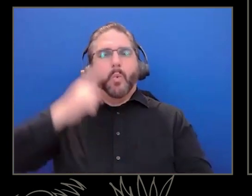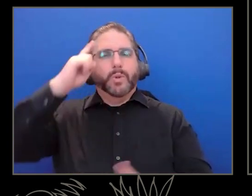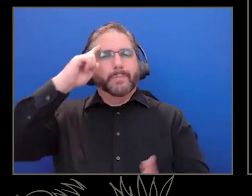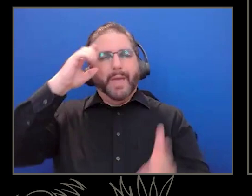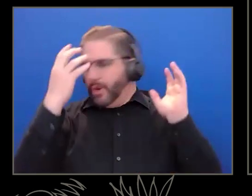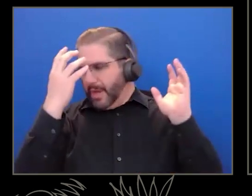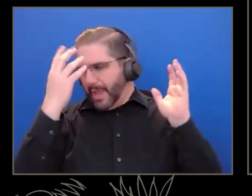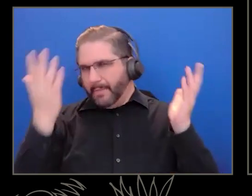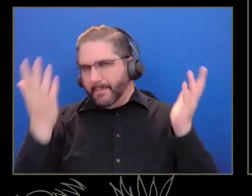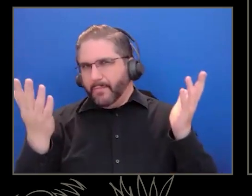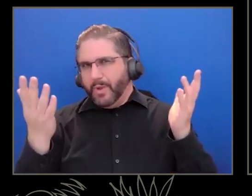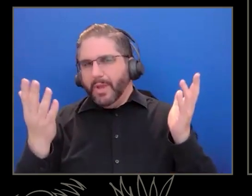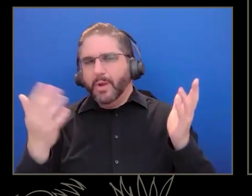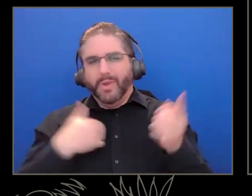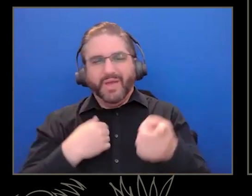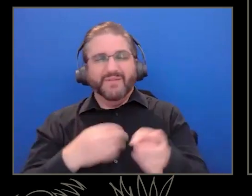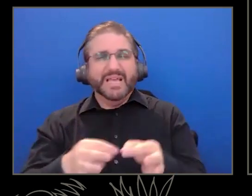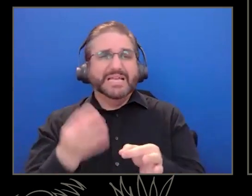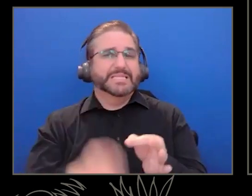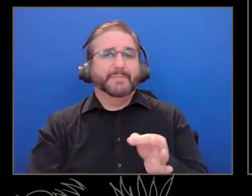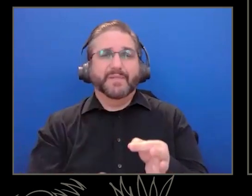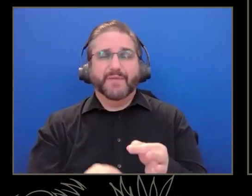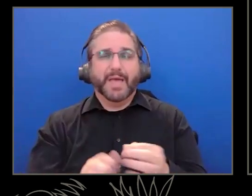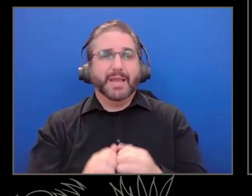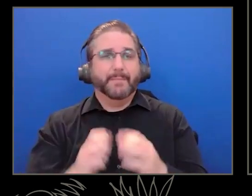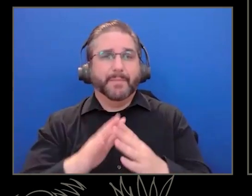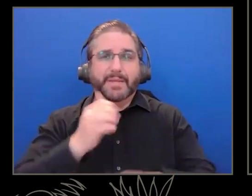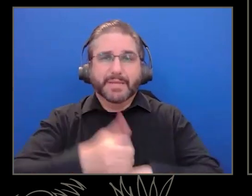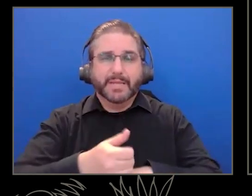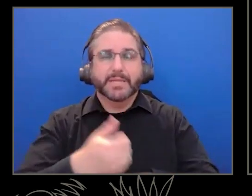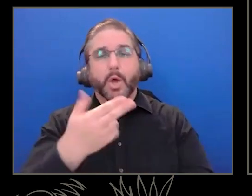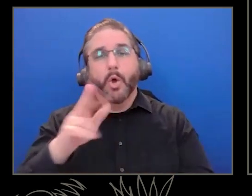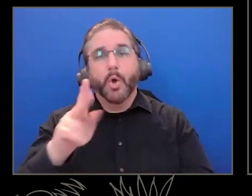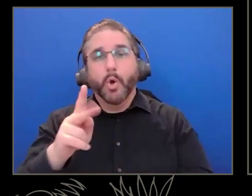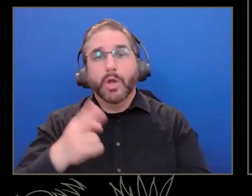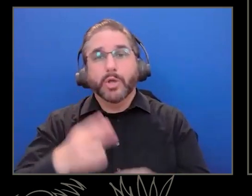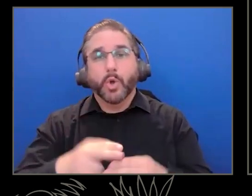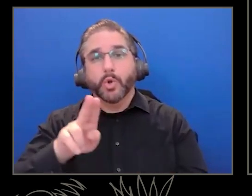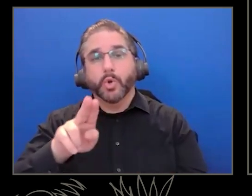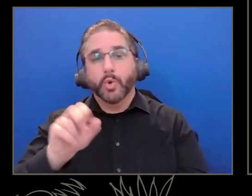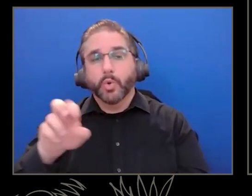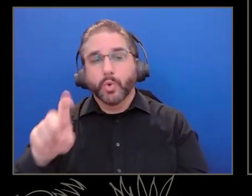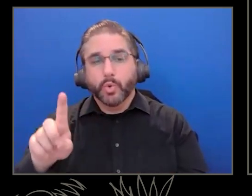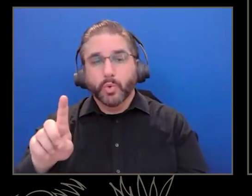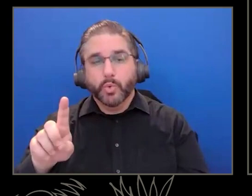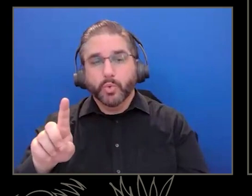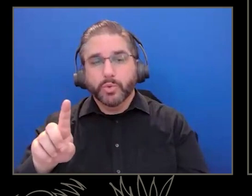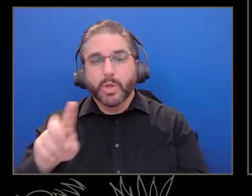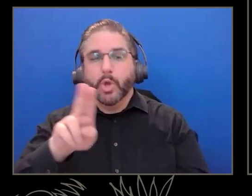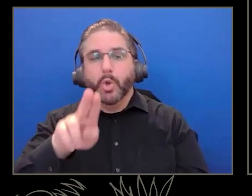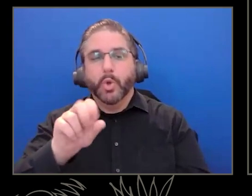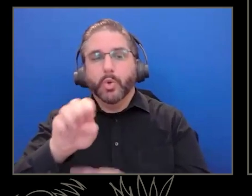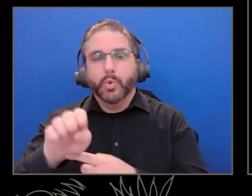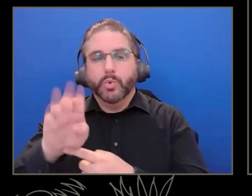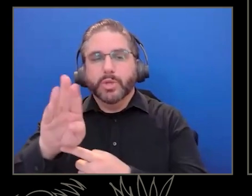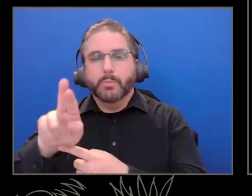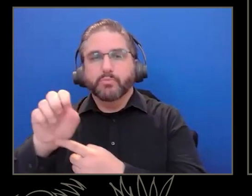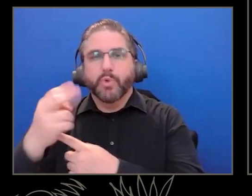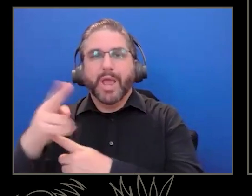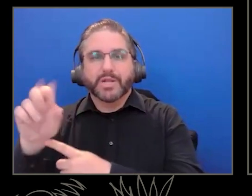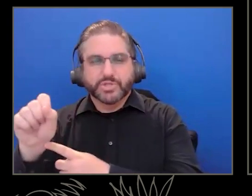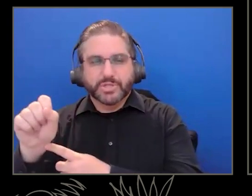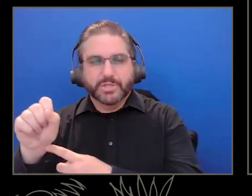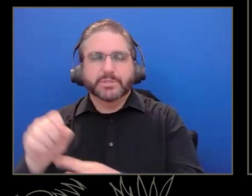We have a simplified implementation. We have a hook called use branches. We somehow fetch branches from our CMS with get